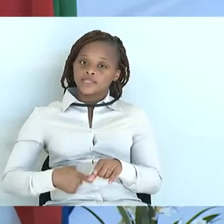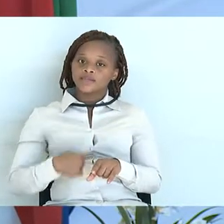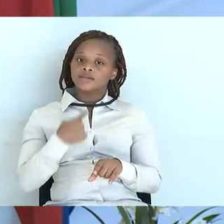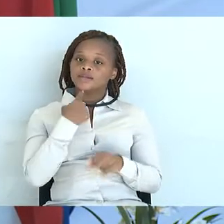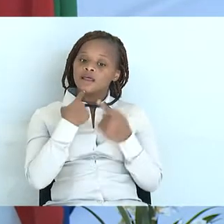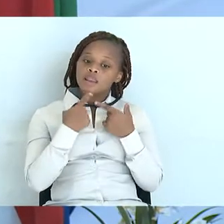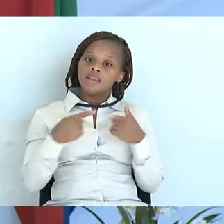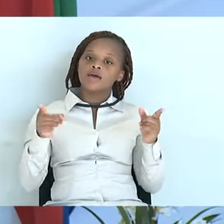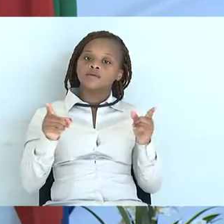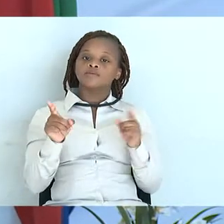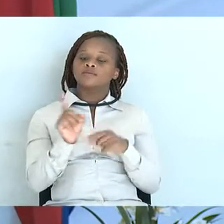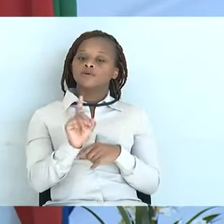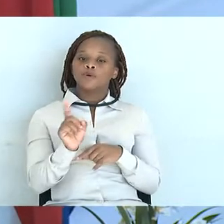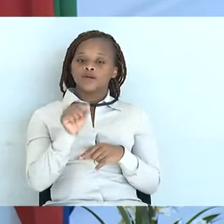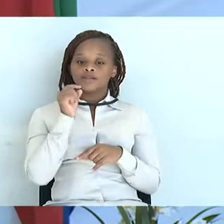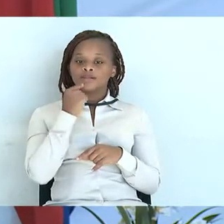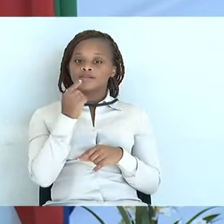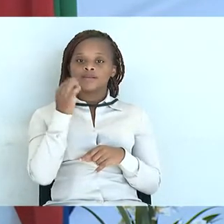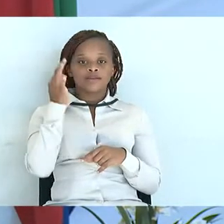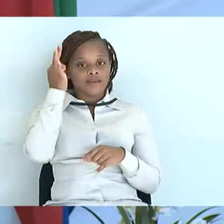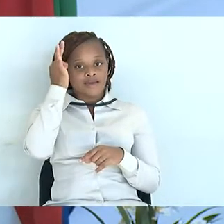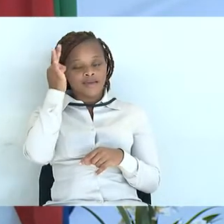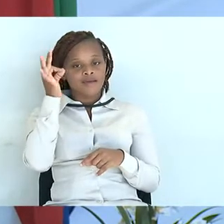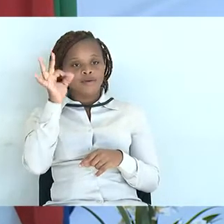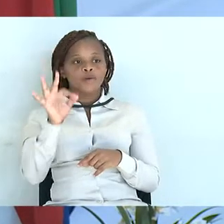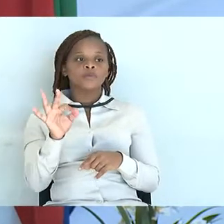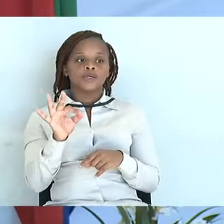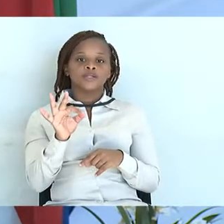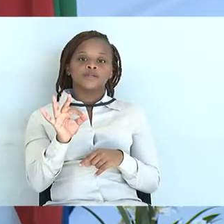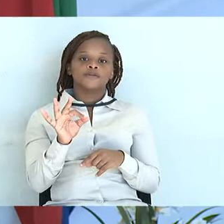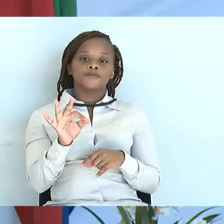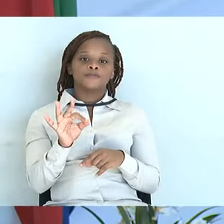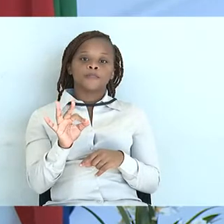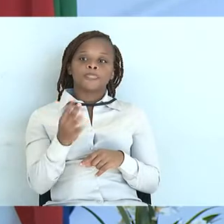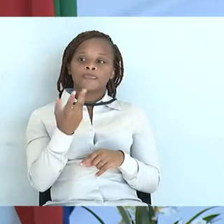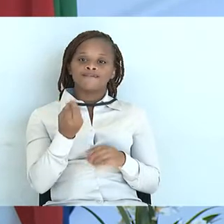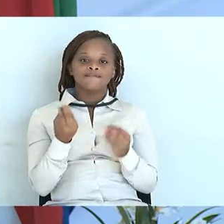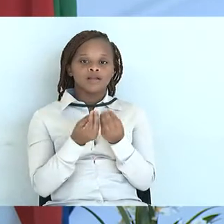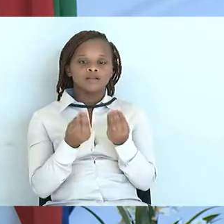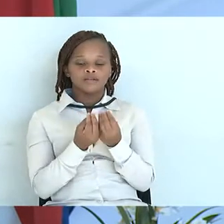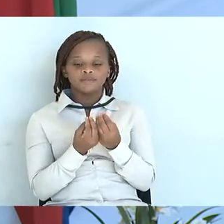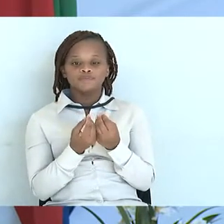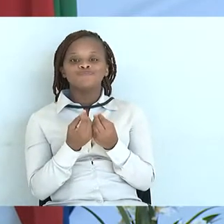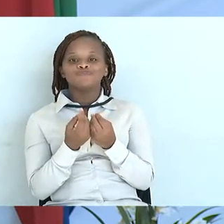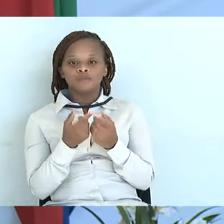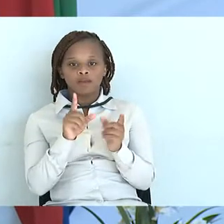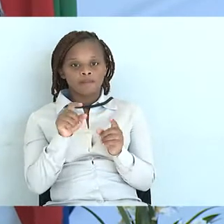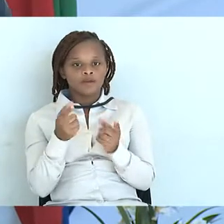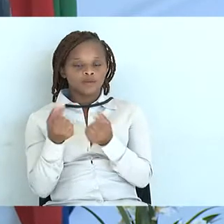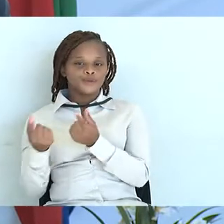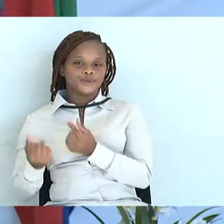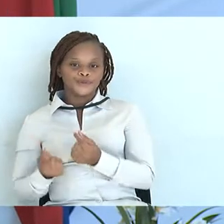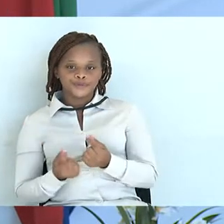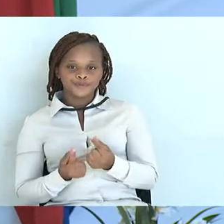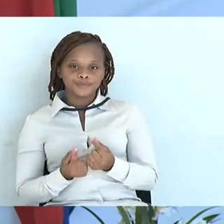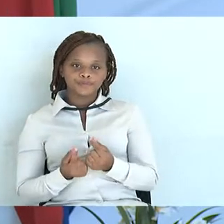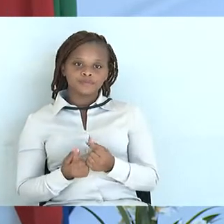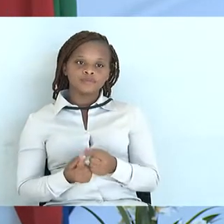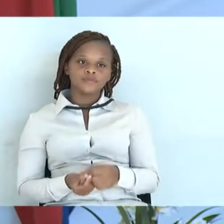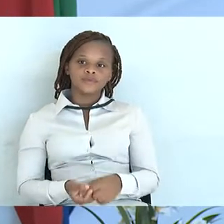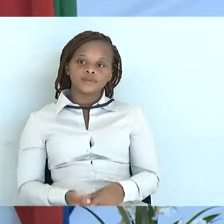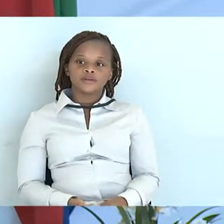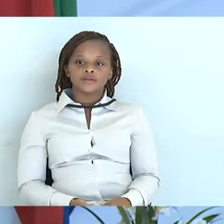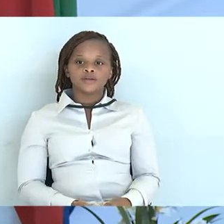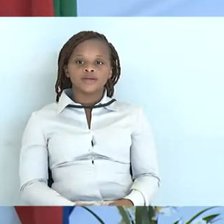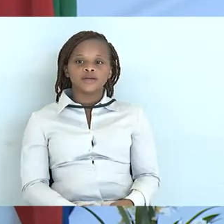environment, R61 road need to be attended to. There is R61 that is connecting